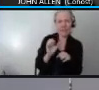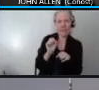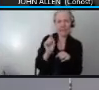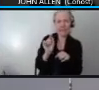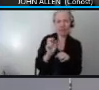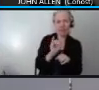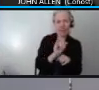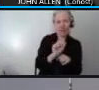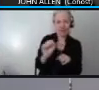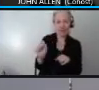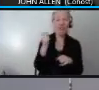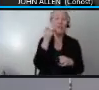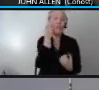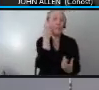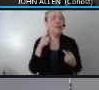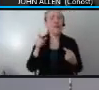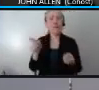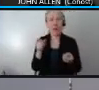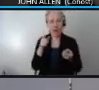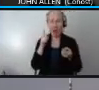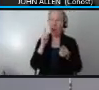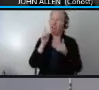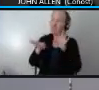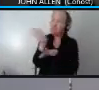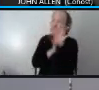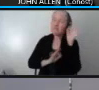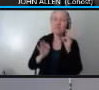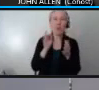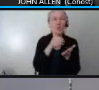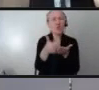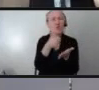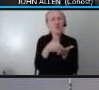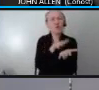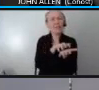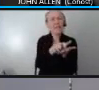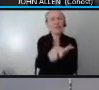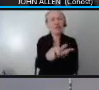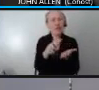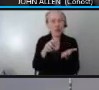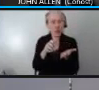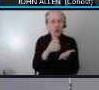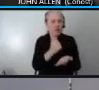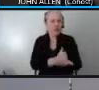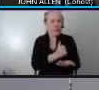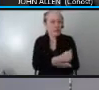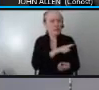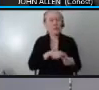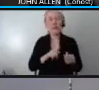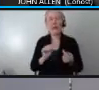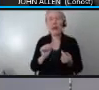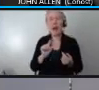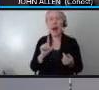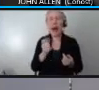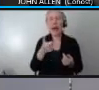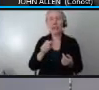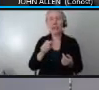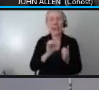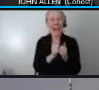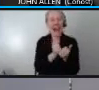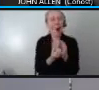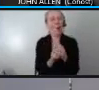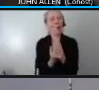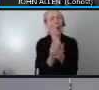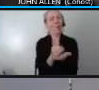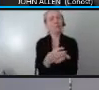cancer treatment methods and algae growth in space. The crew also installed a new life sciences glove